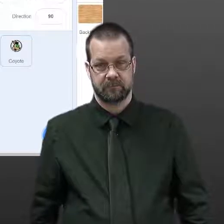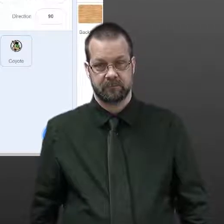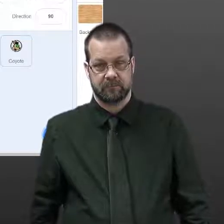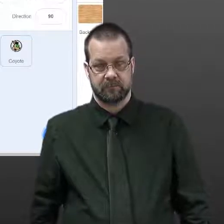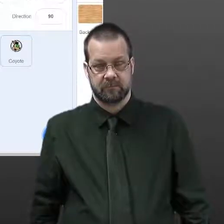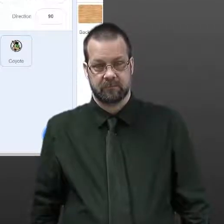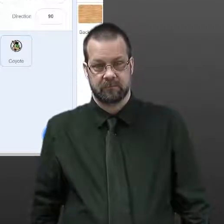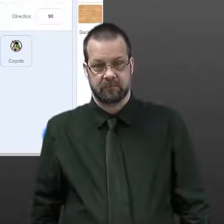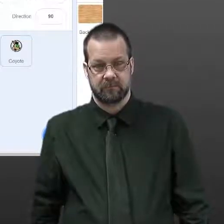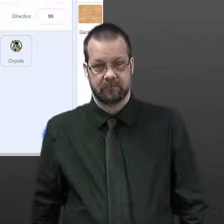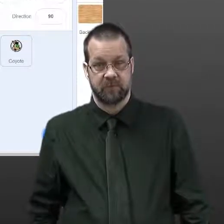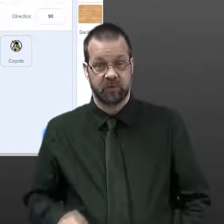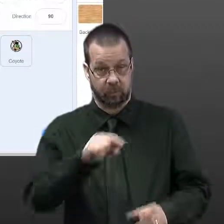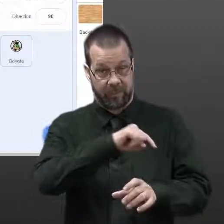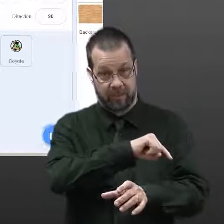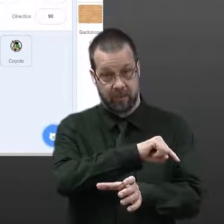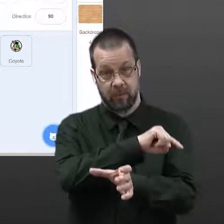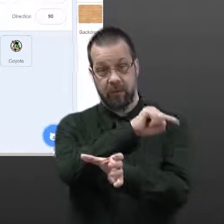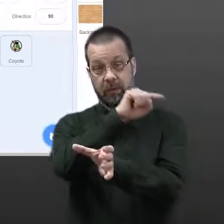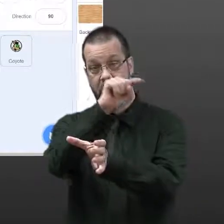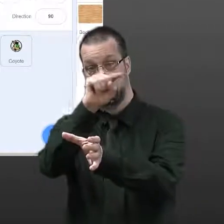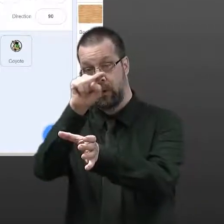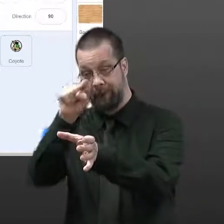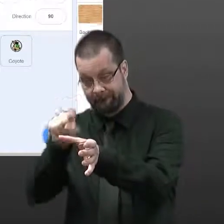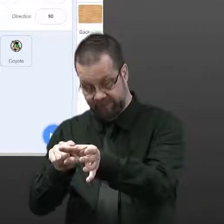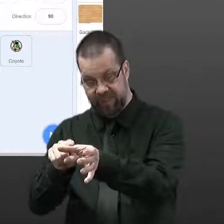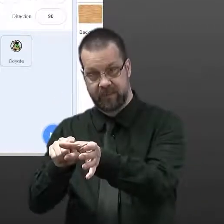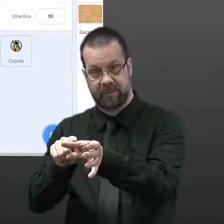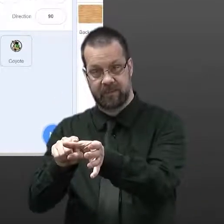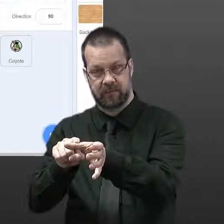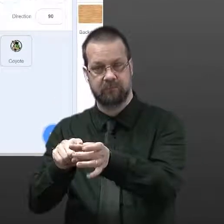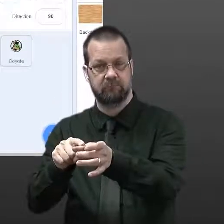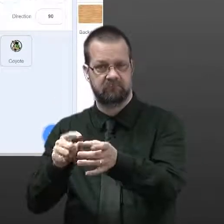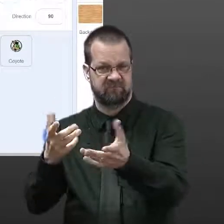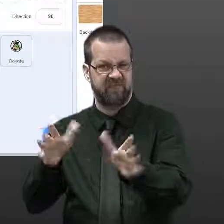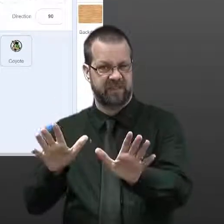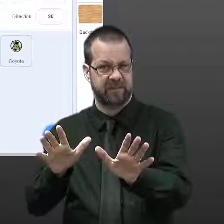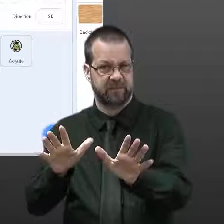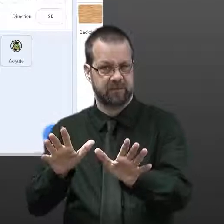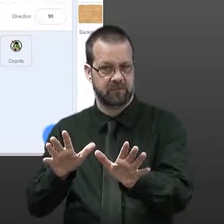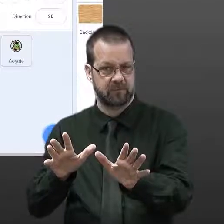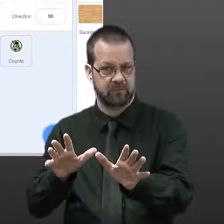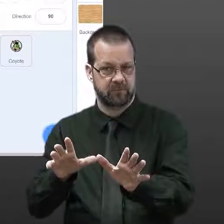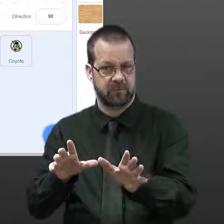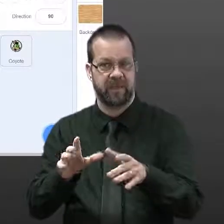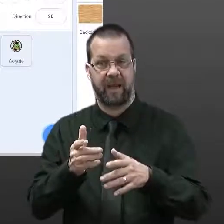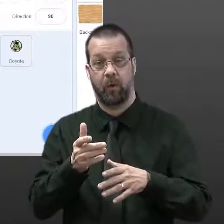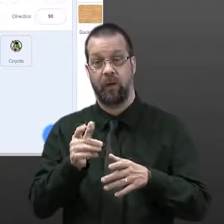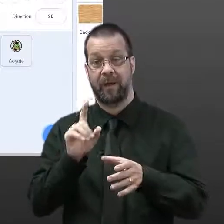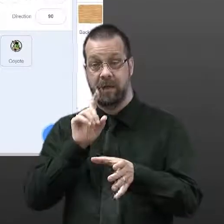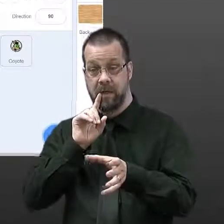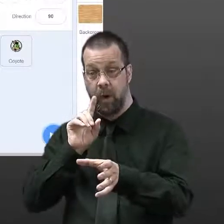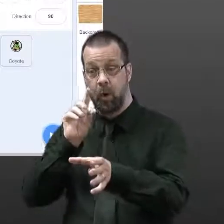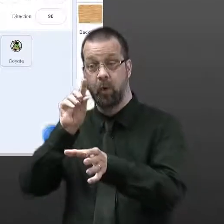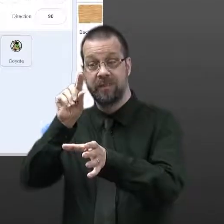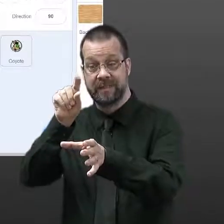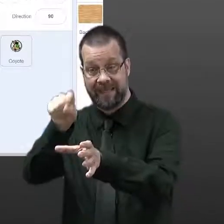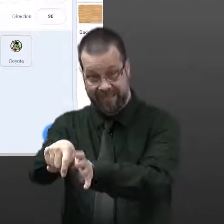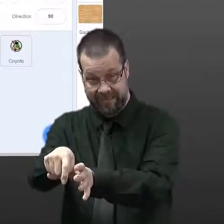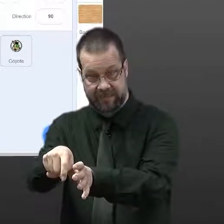take care of what happens when the ball hits the rim. Now, when the ball goes in, we're going to do a few different